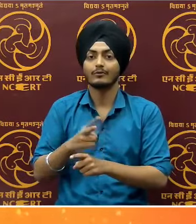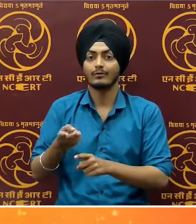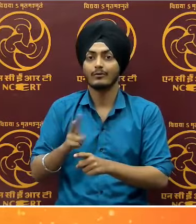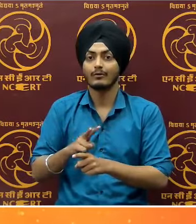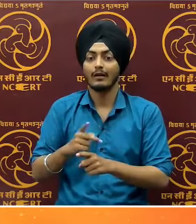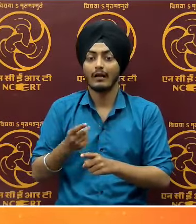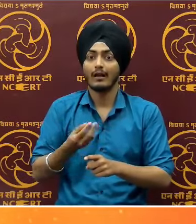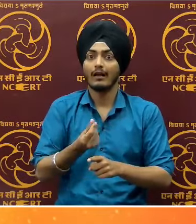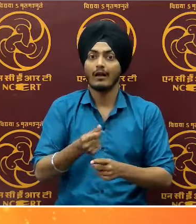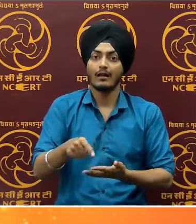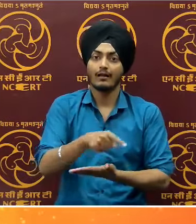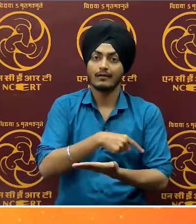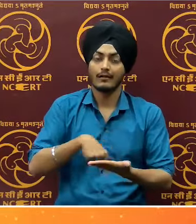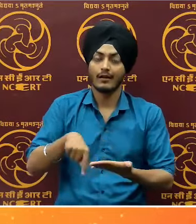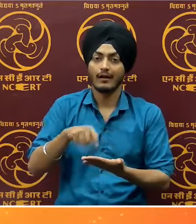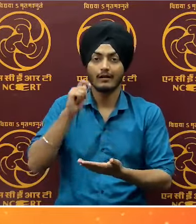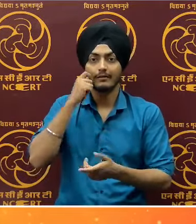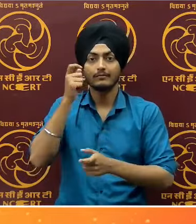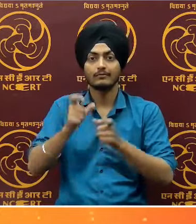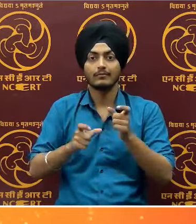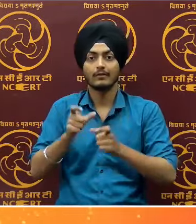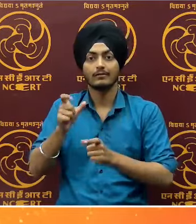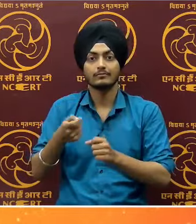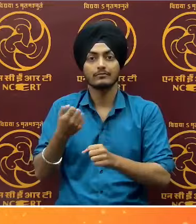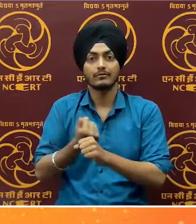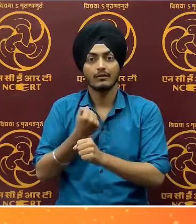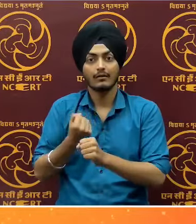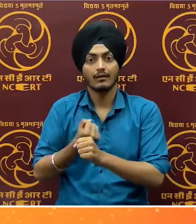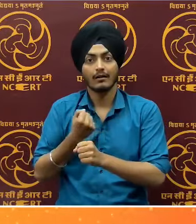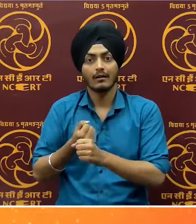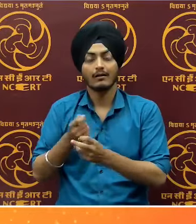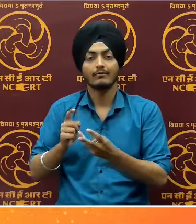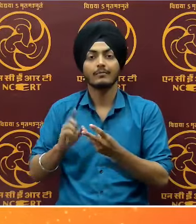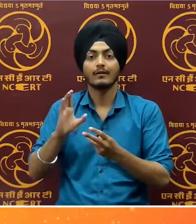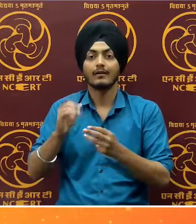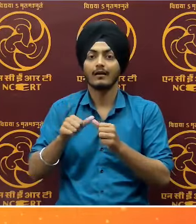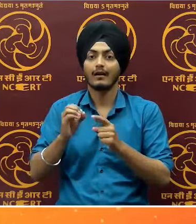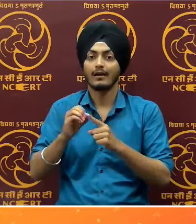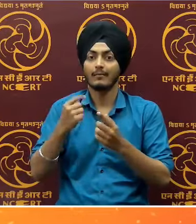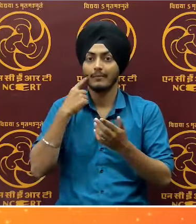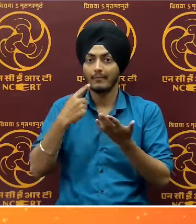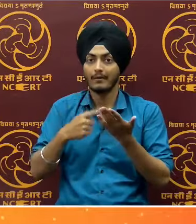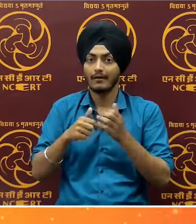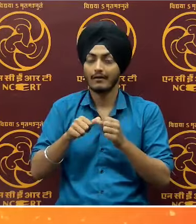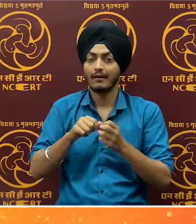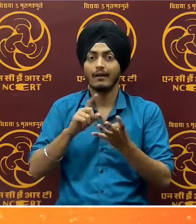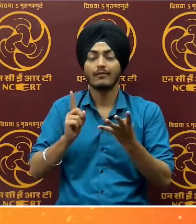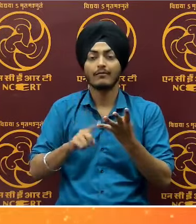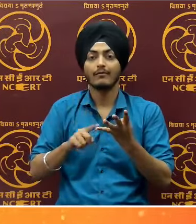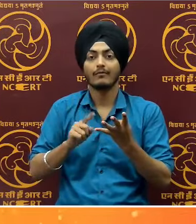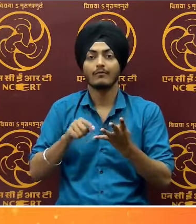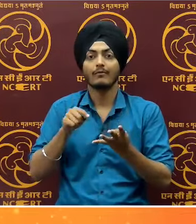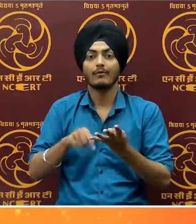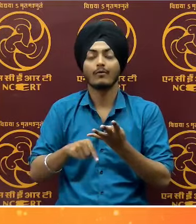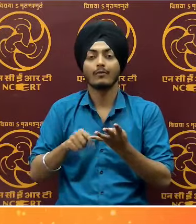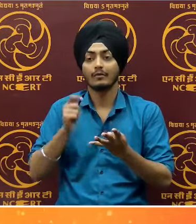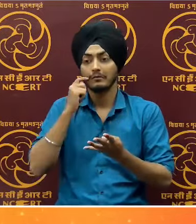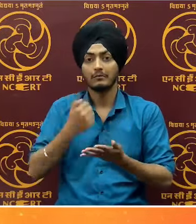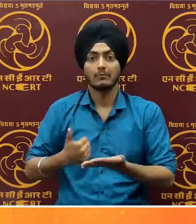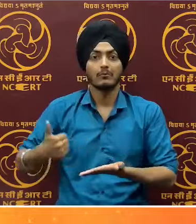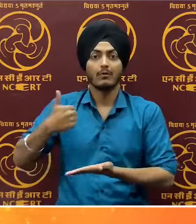labor, capital, and the fourth important factor of production is entrepreneurship. The organizer, the person